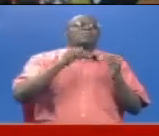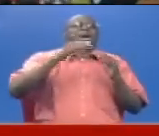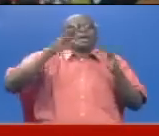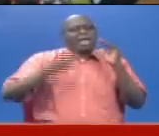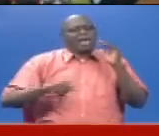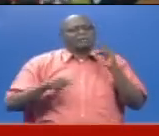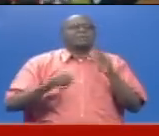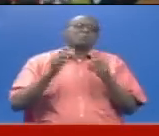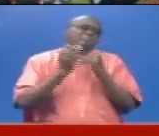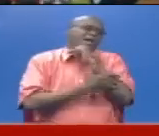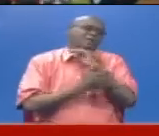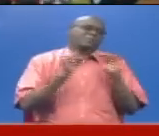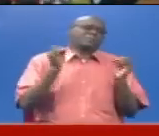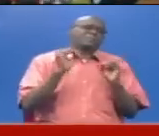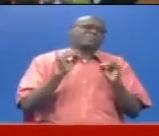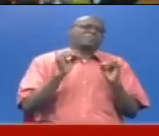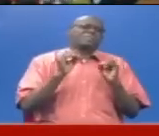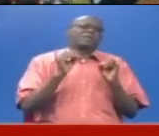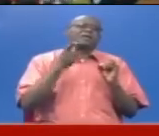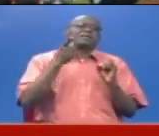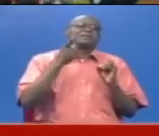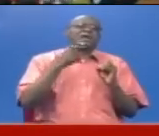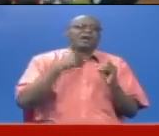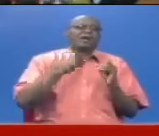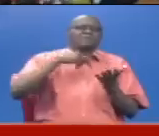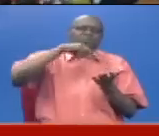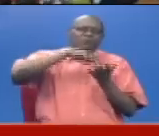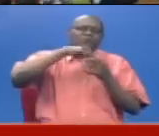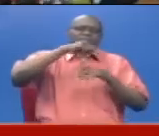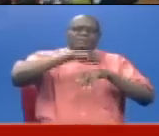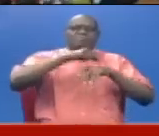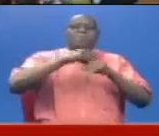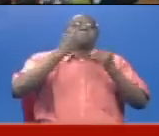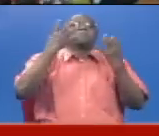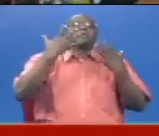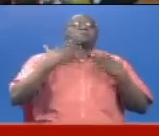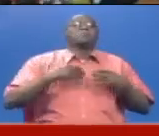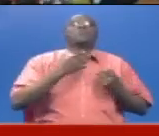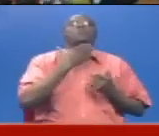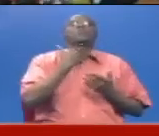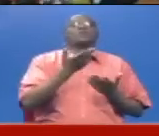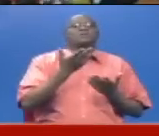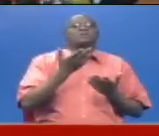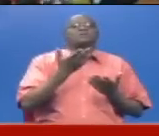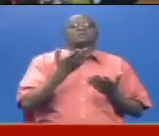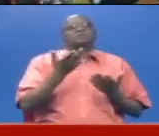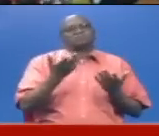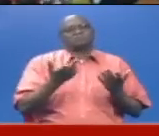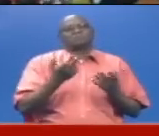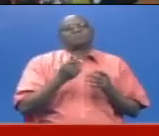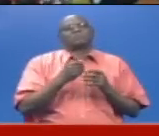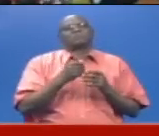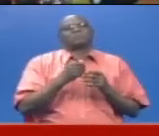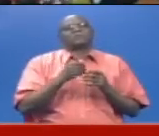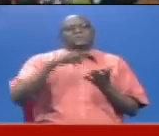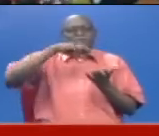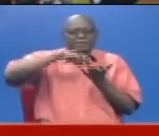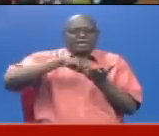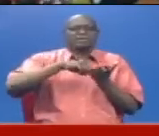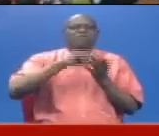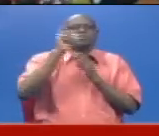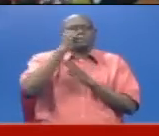bad. He's actually stood the time. No, there are so many people who wanted to vie. We had 40 plus people who wanted to run for the presidency. Right. He made it to the ballot.